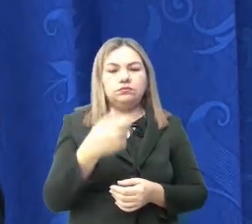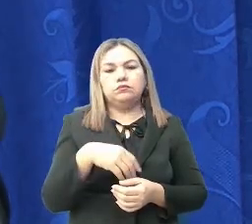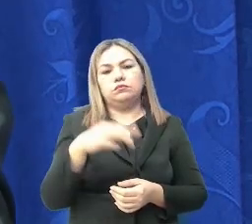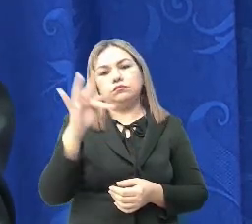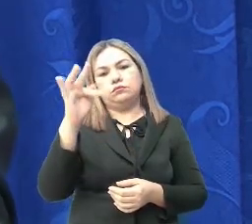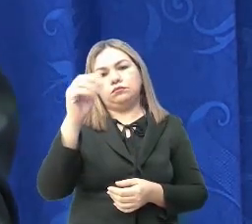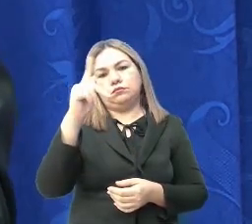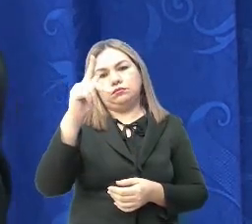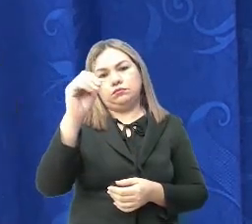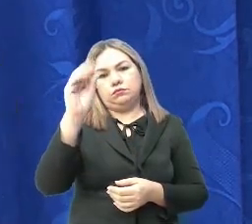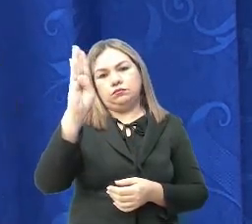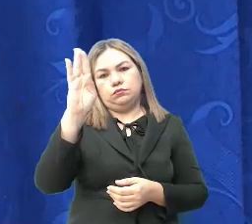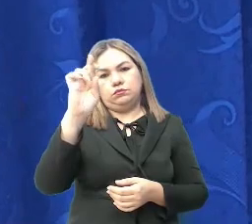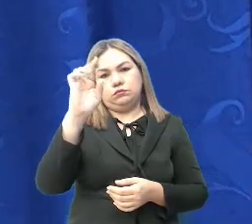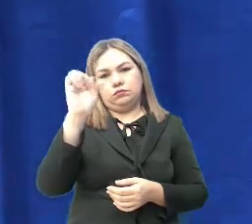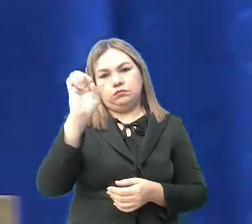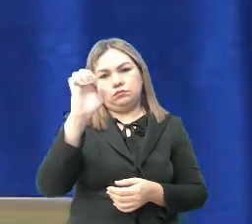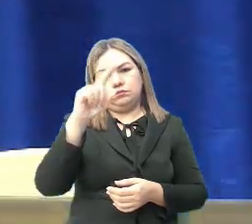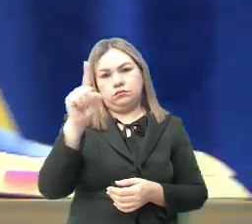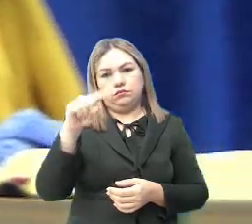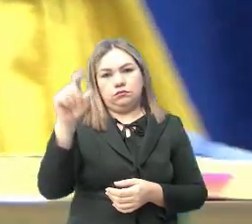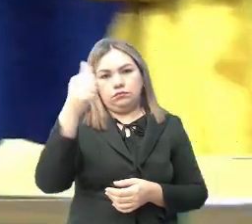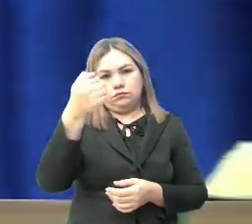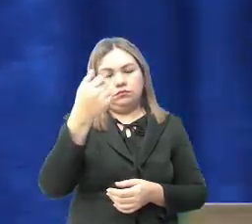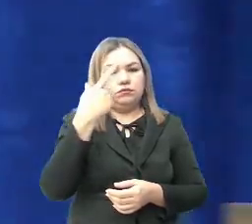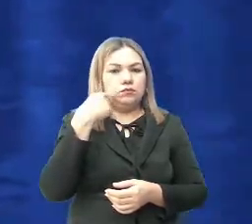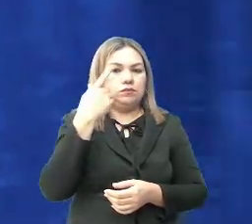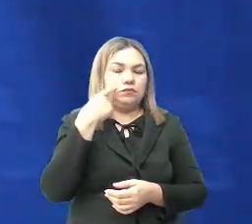traveleth as they want as an armed man.